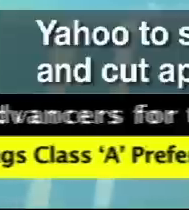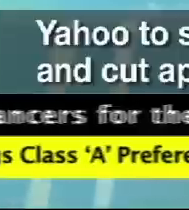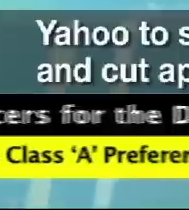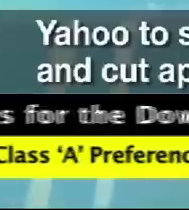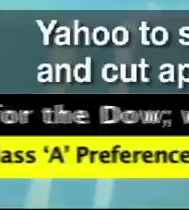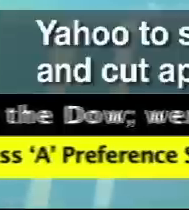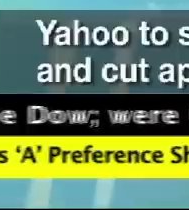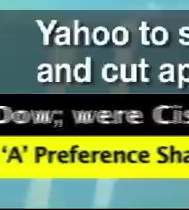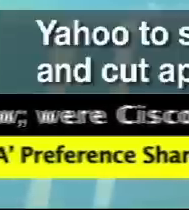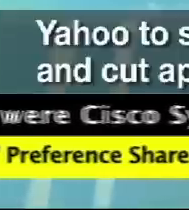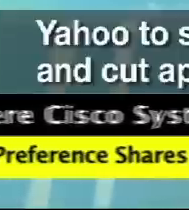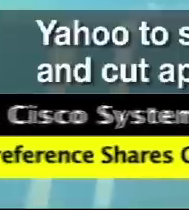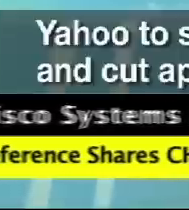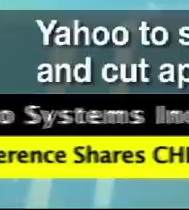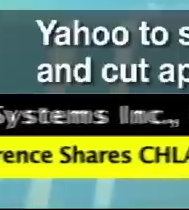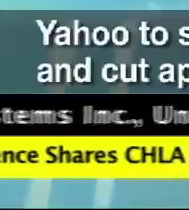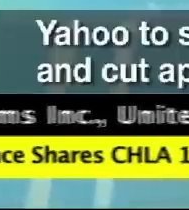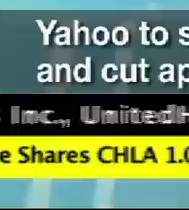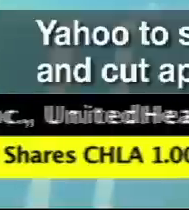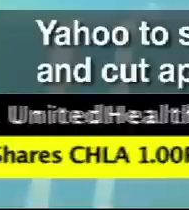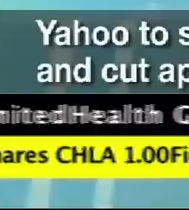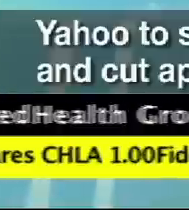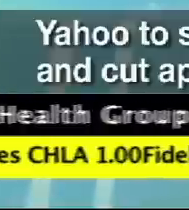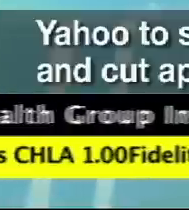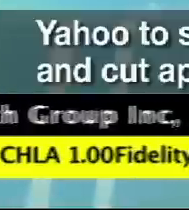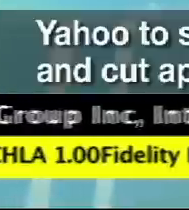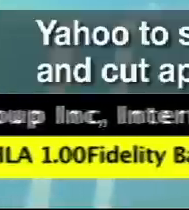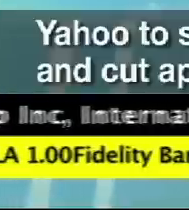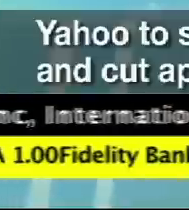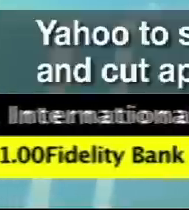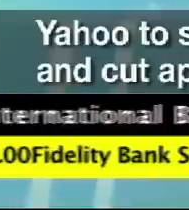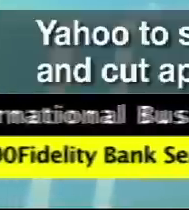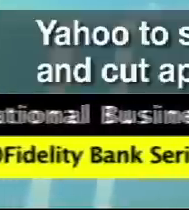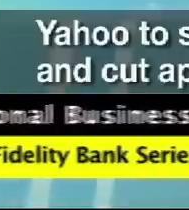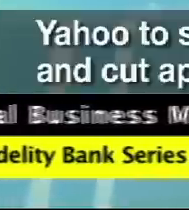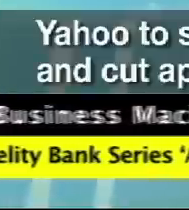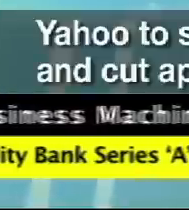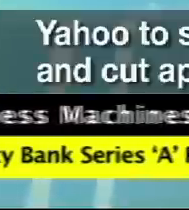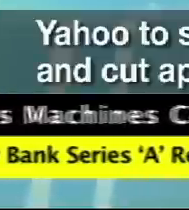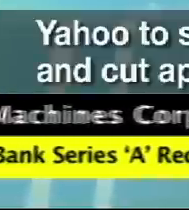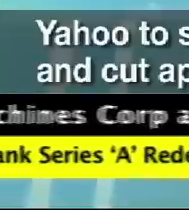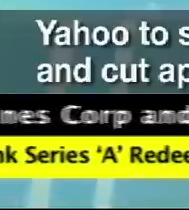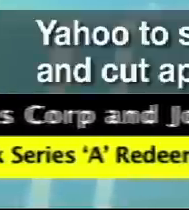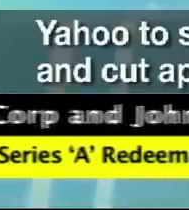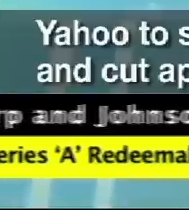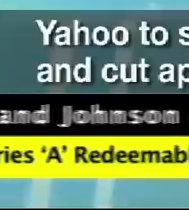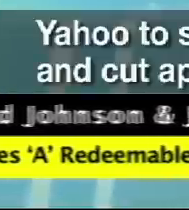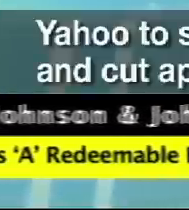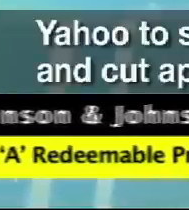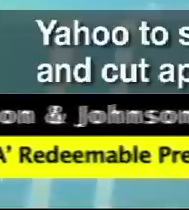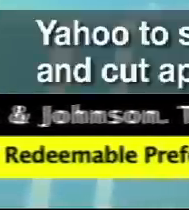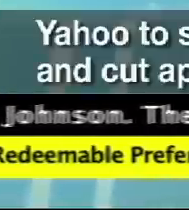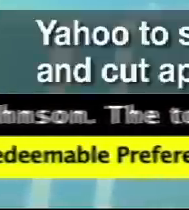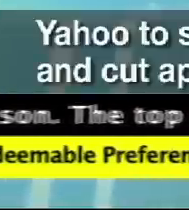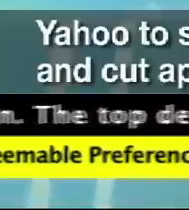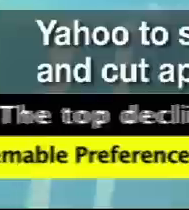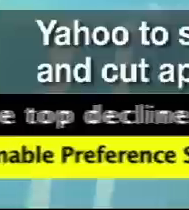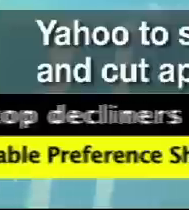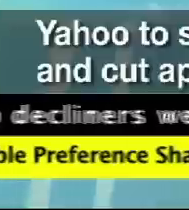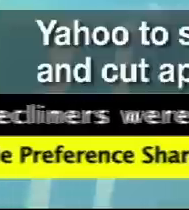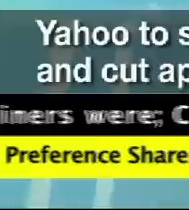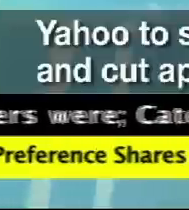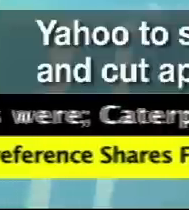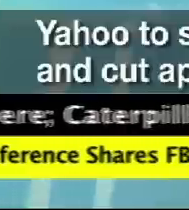only remaining physical presence in the country after it sold its Chinese operations to Alibaba back in 2005.